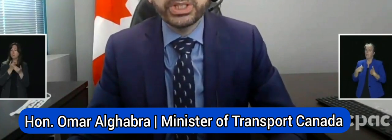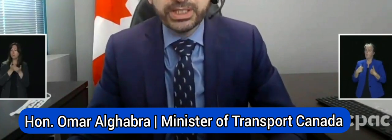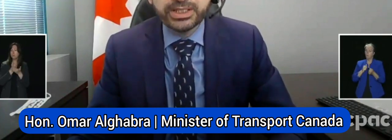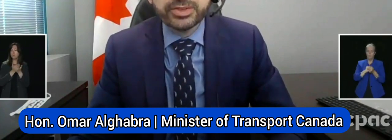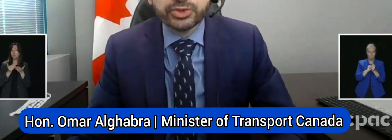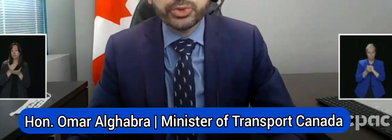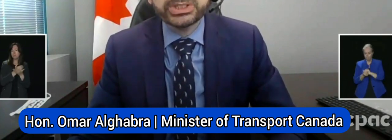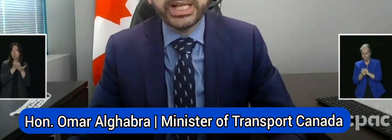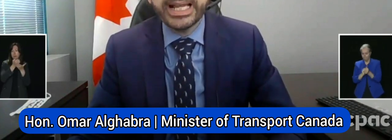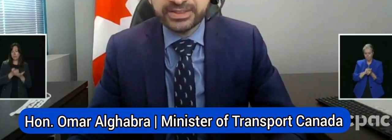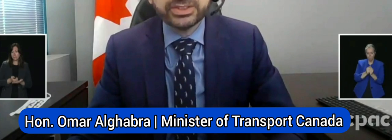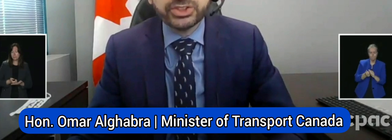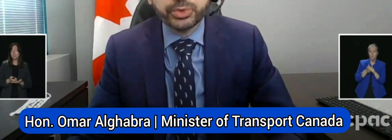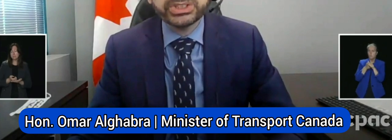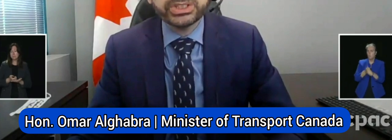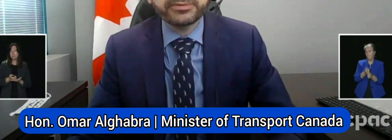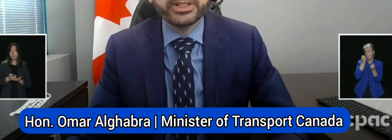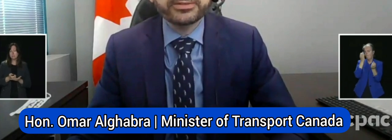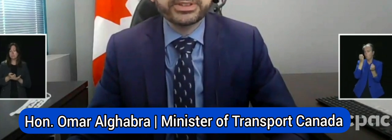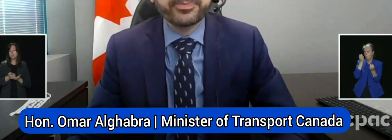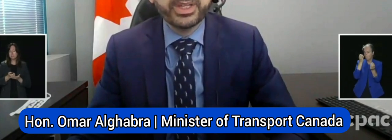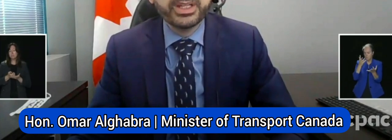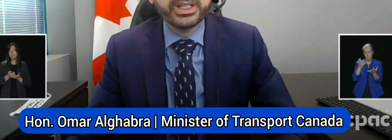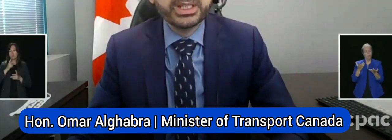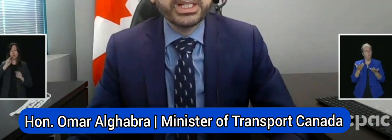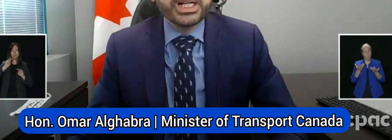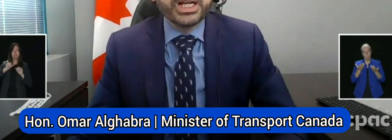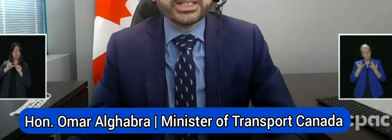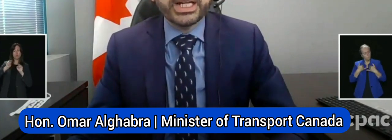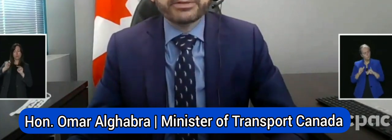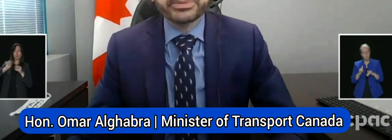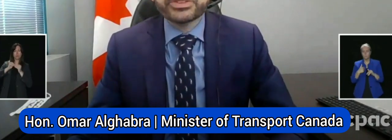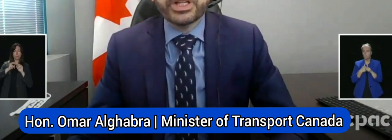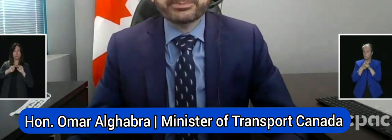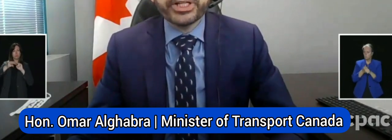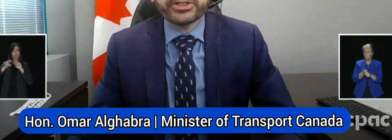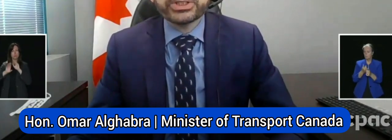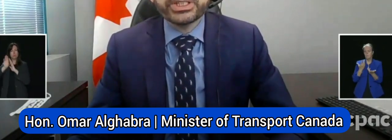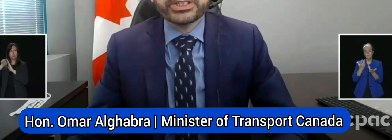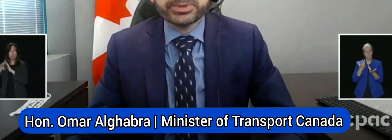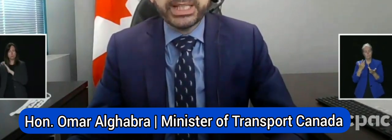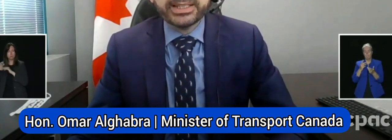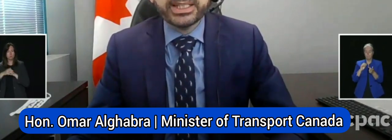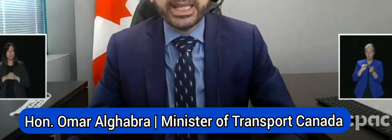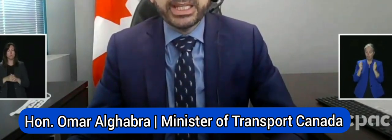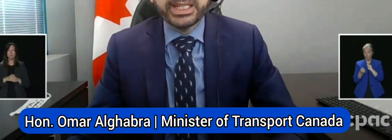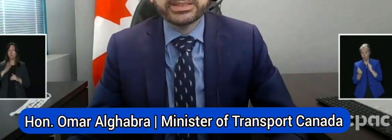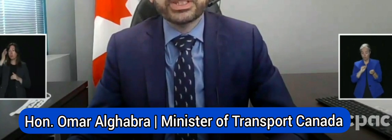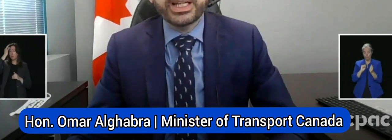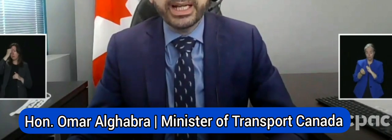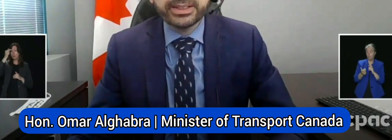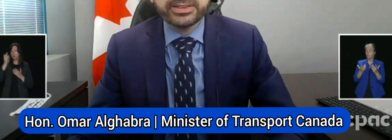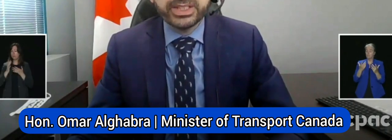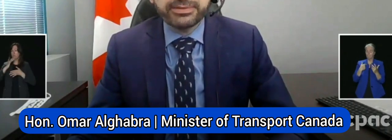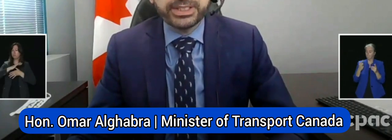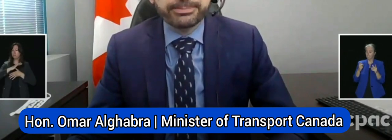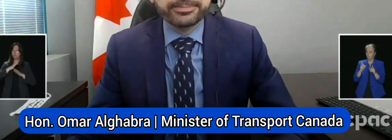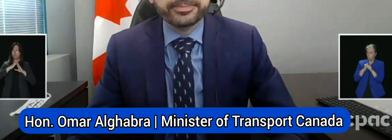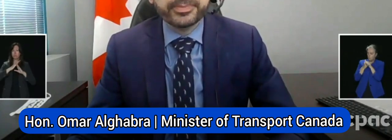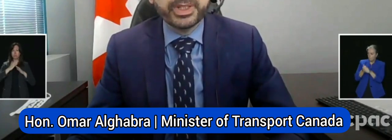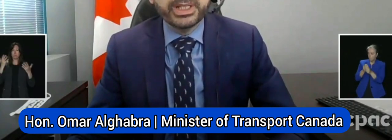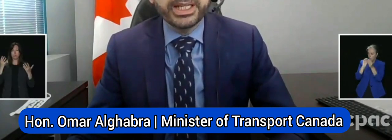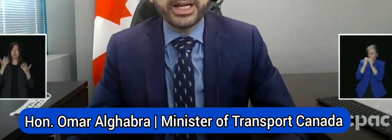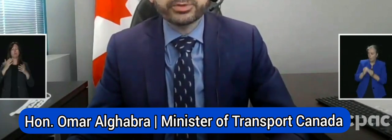so in the situation as the situation evolves. Our government's top priority is protecting Canadians' health and